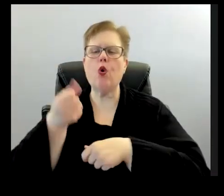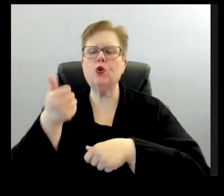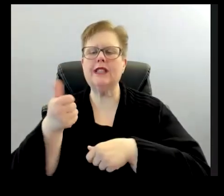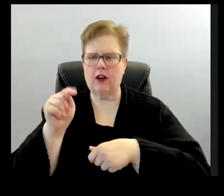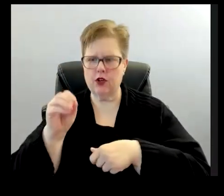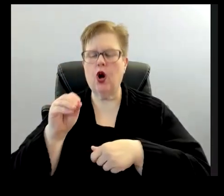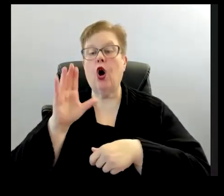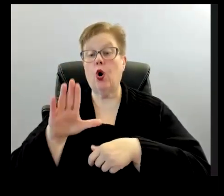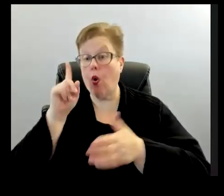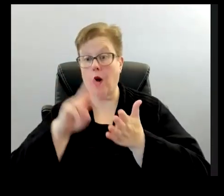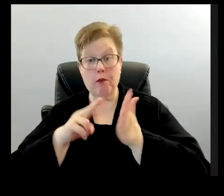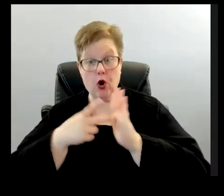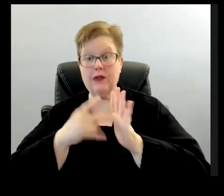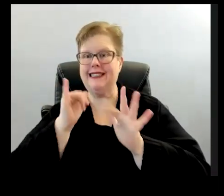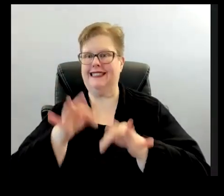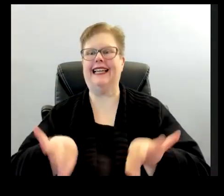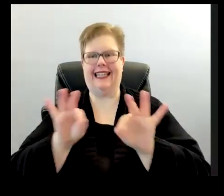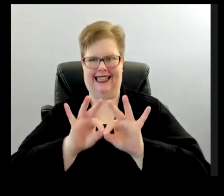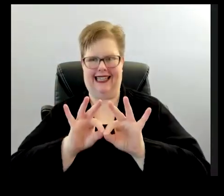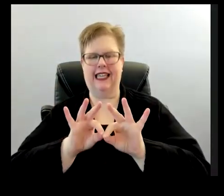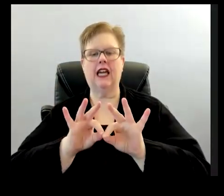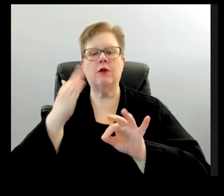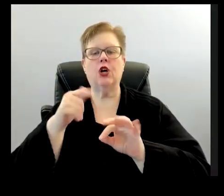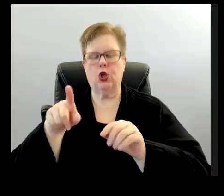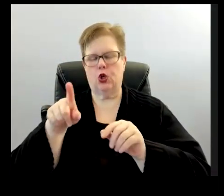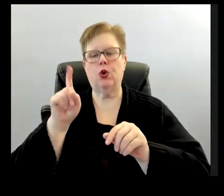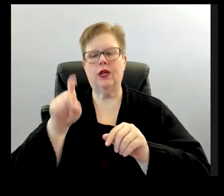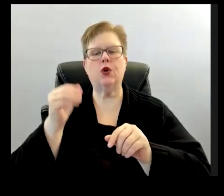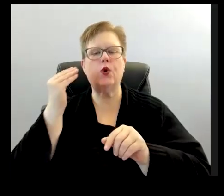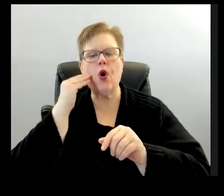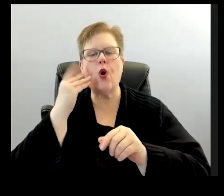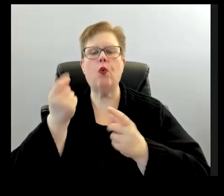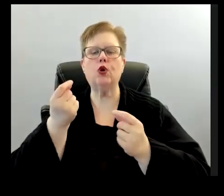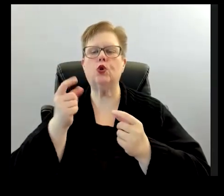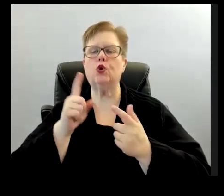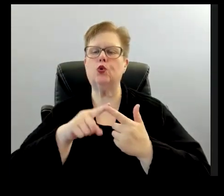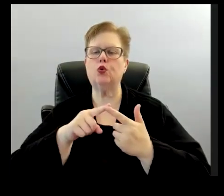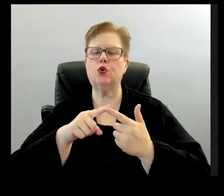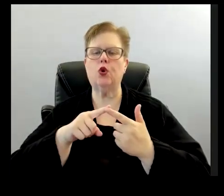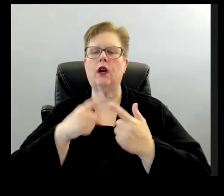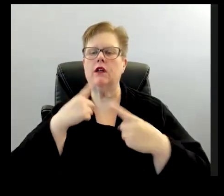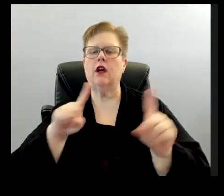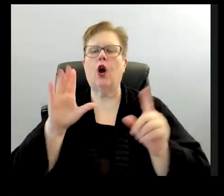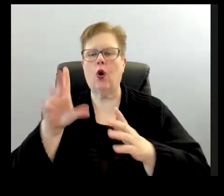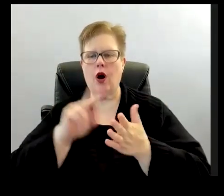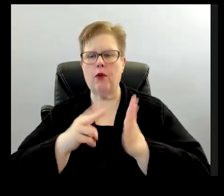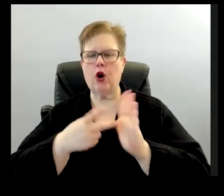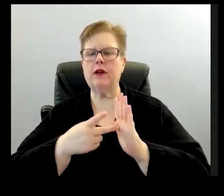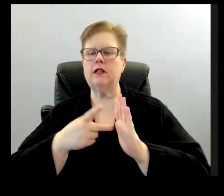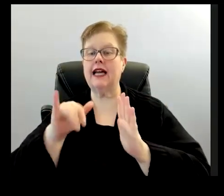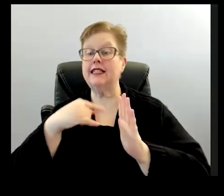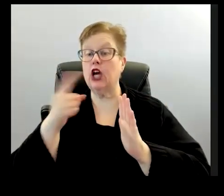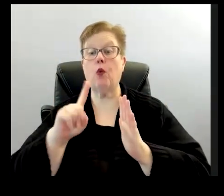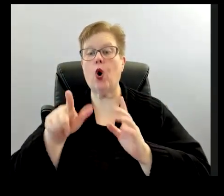why your purpose is key, because you need to know what you need to do in order to attain your purpose. And that tells you where